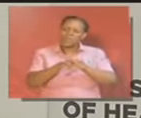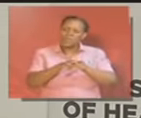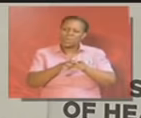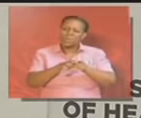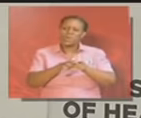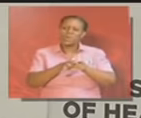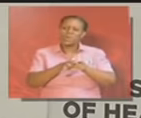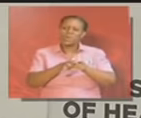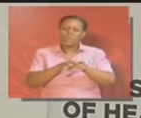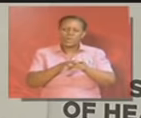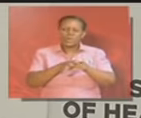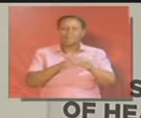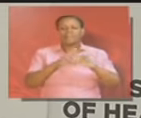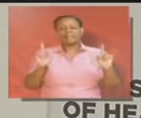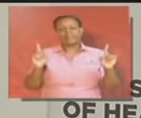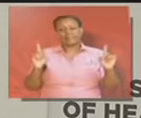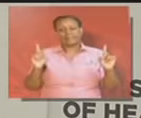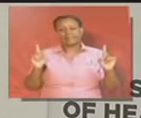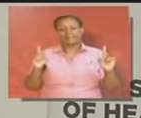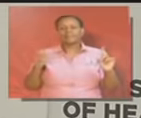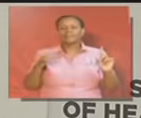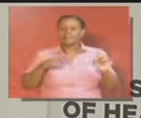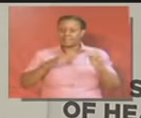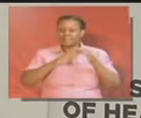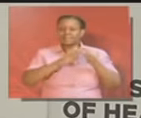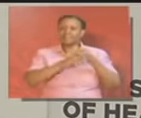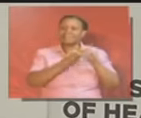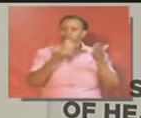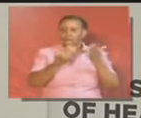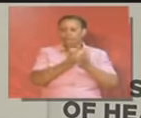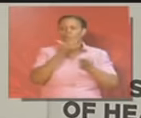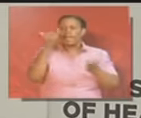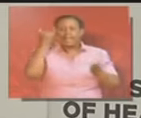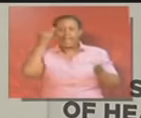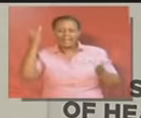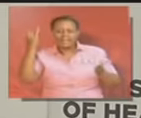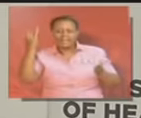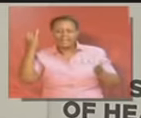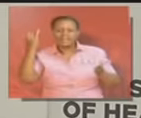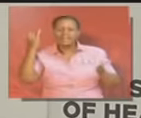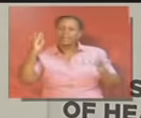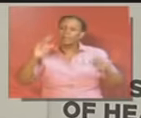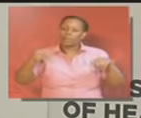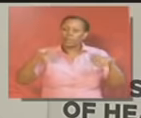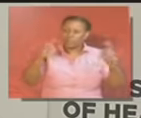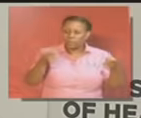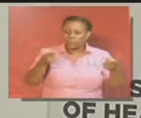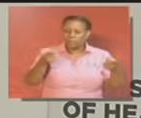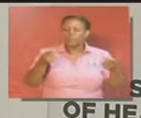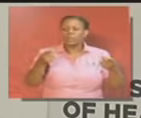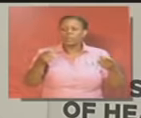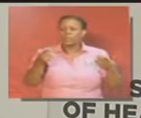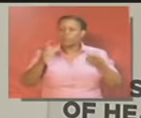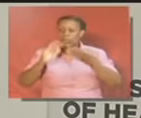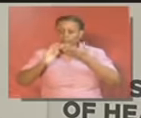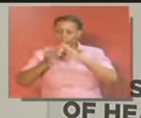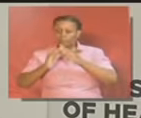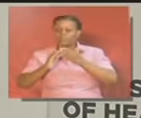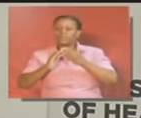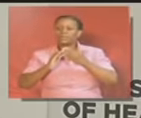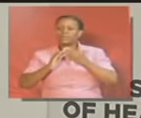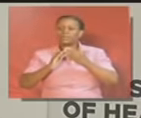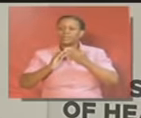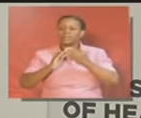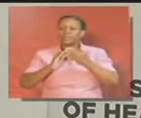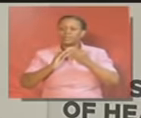morning, community announcements. So we are miking in the communities, advising our residents that the over